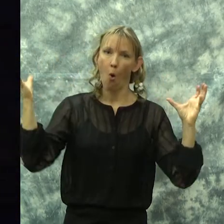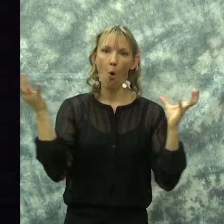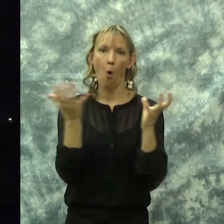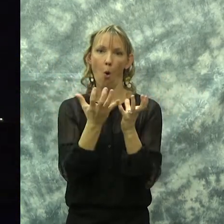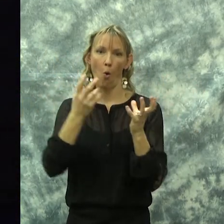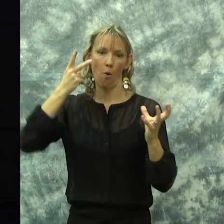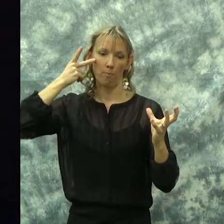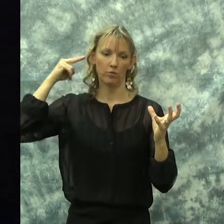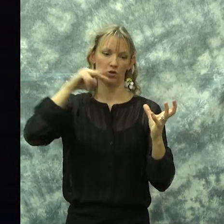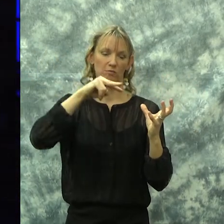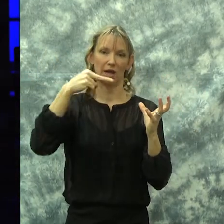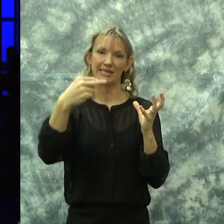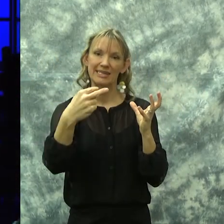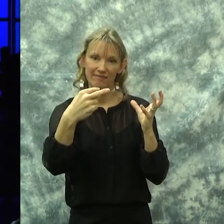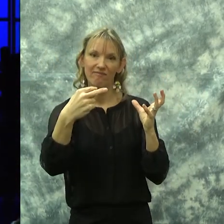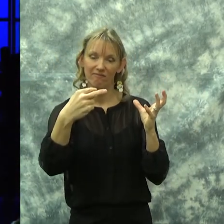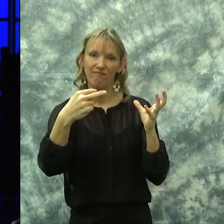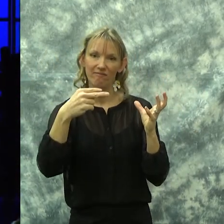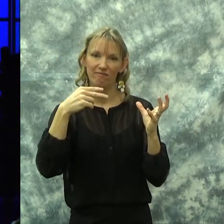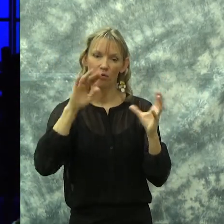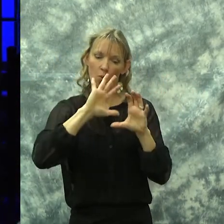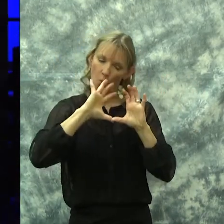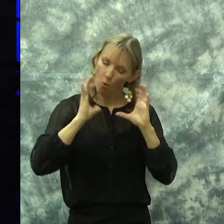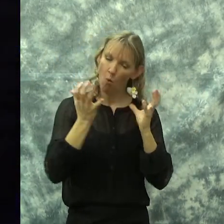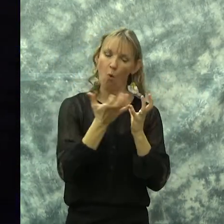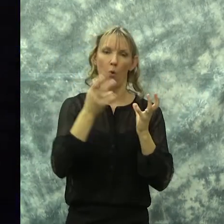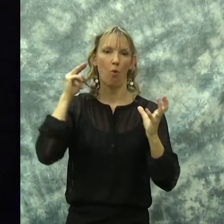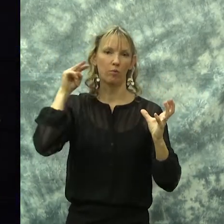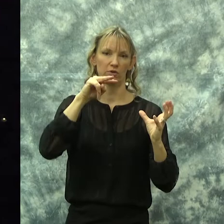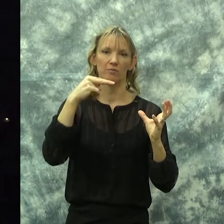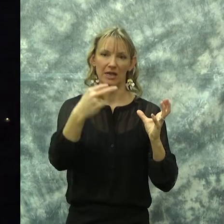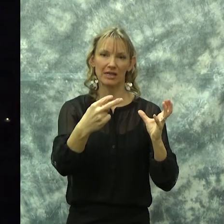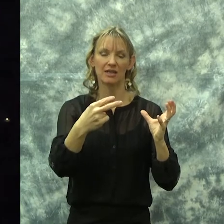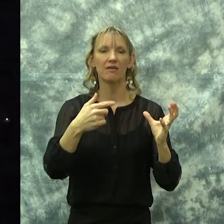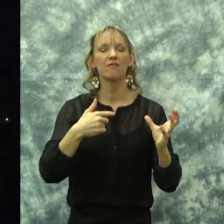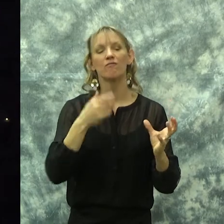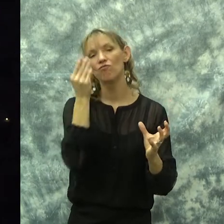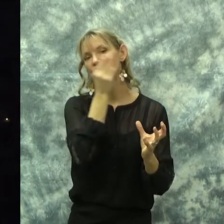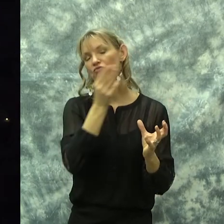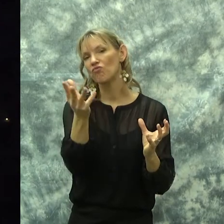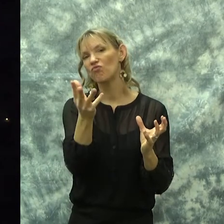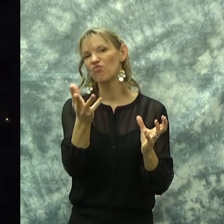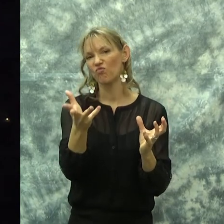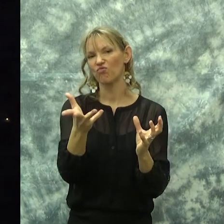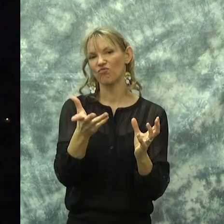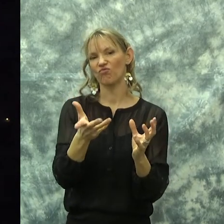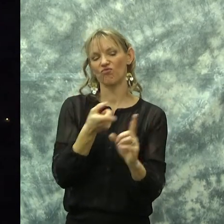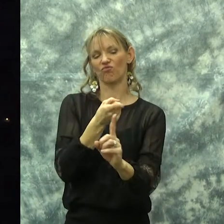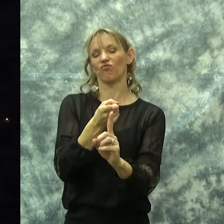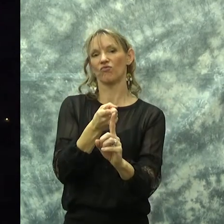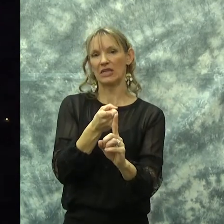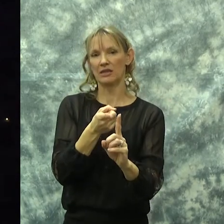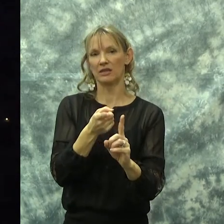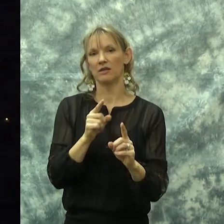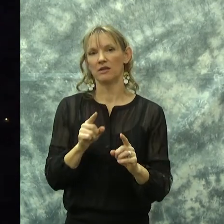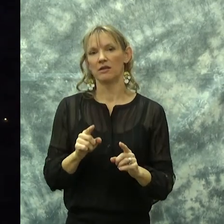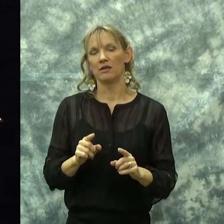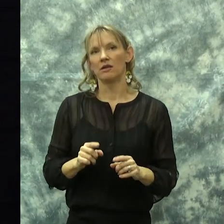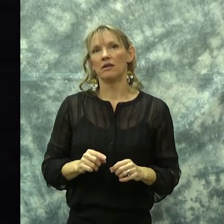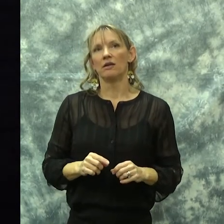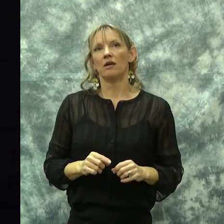from a fractured, but a whole perspective. I'd like to distinguish with you this morning, if I can,